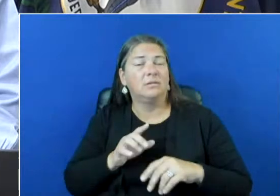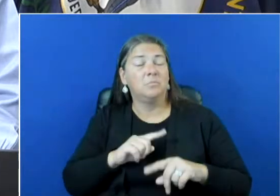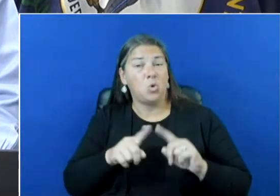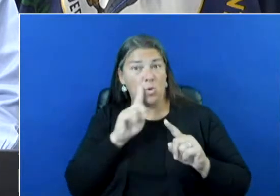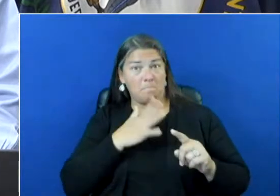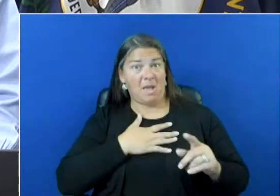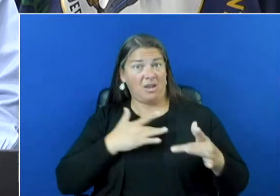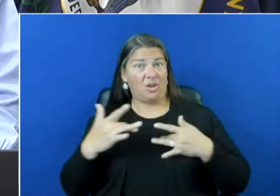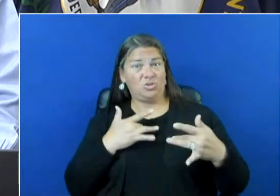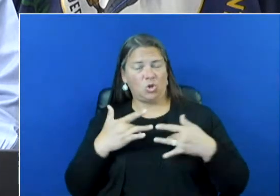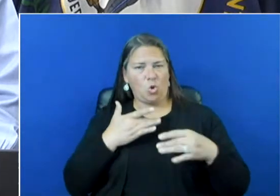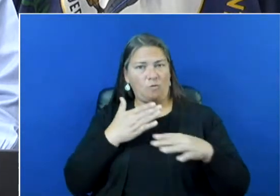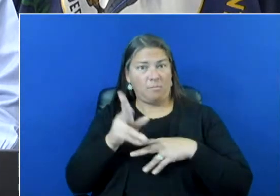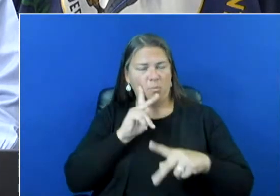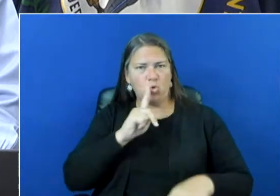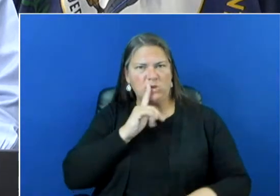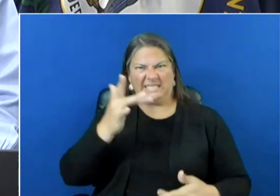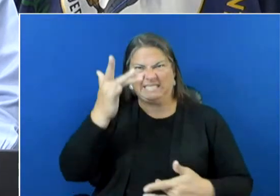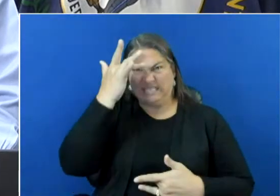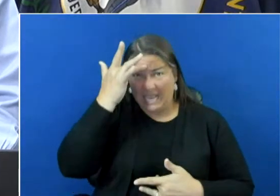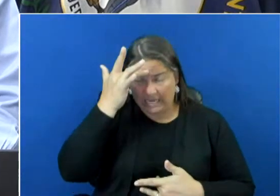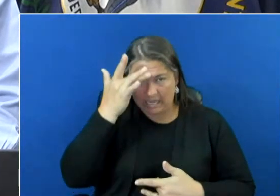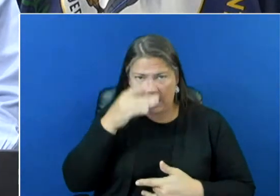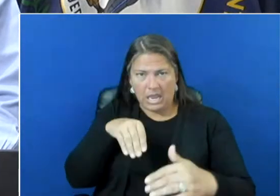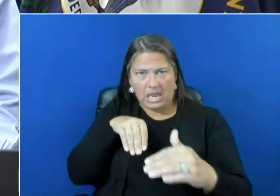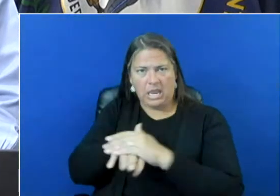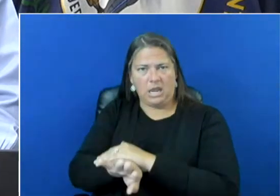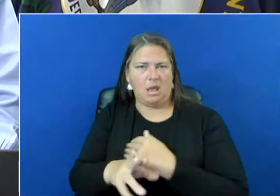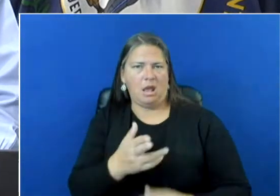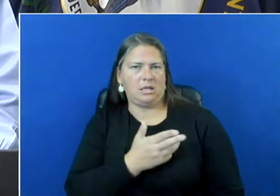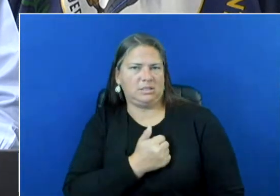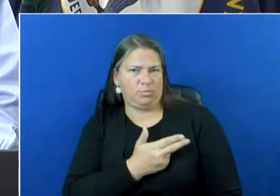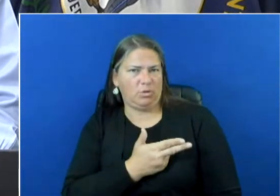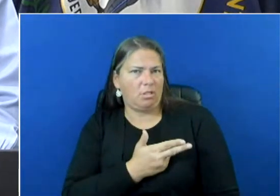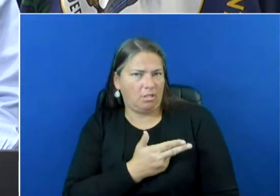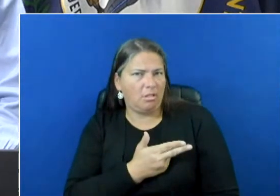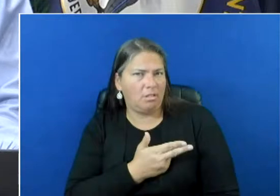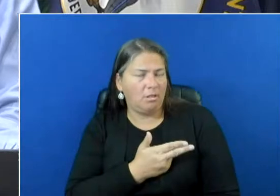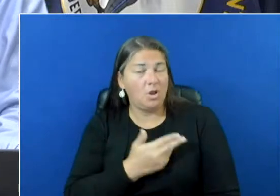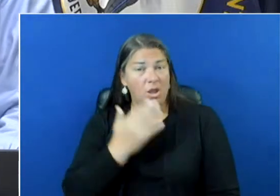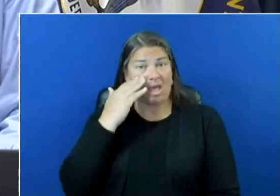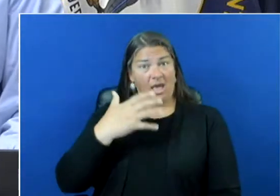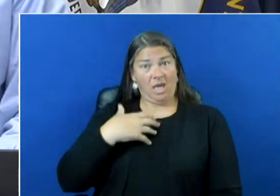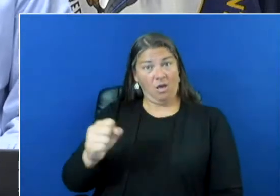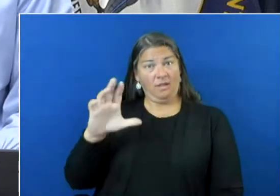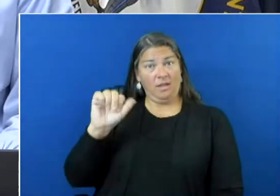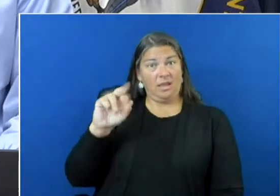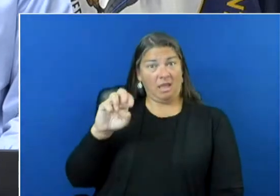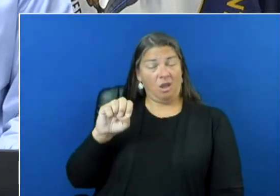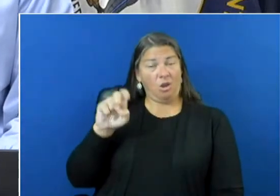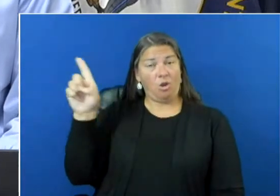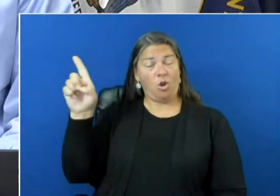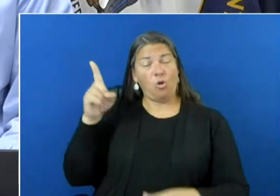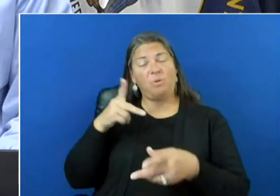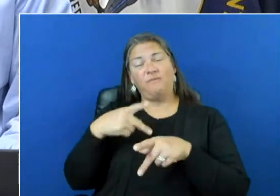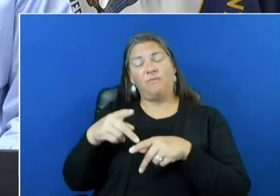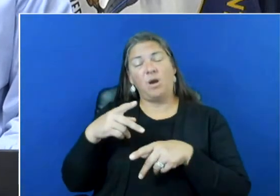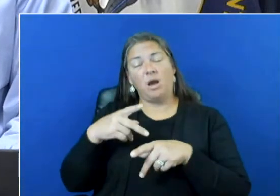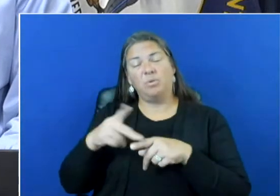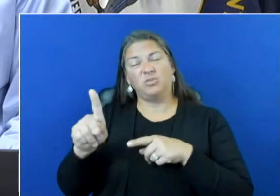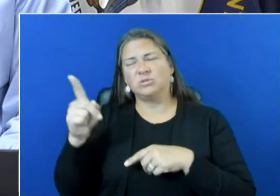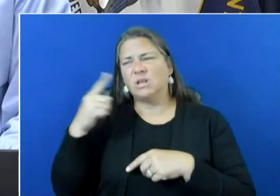when they're coming into the hospital right now. I think what the healthcare professionals would say is, sure, we had hospitalizations